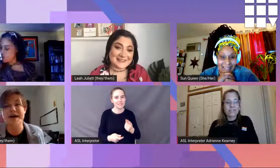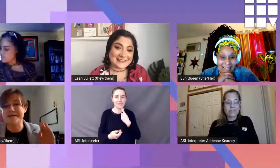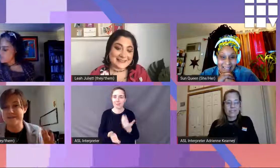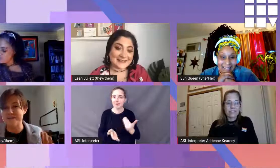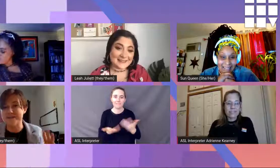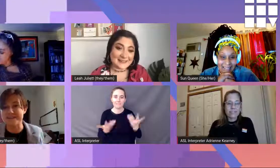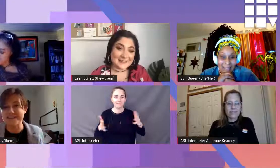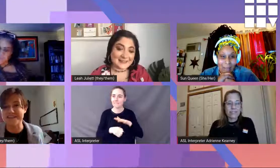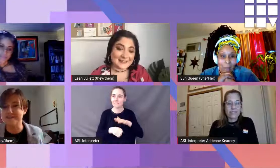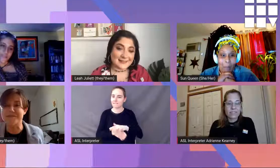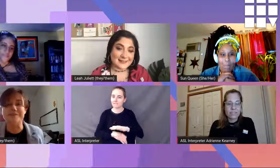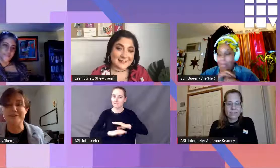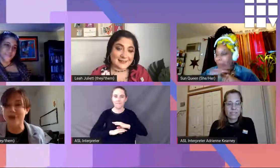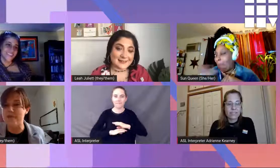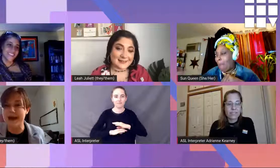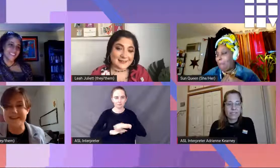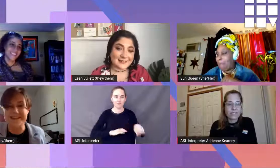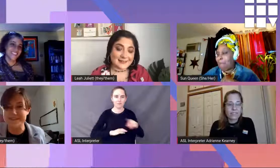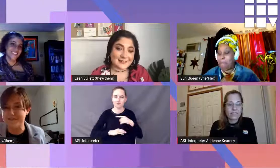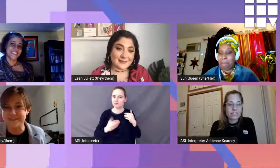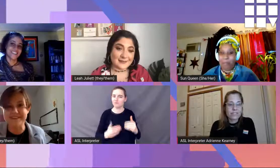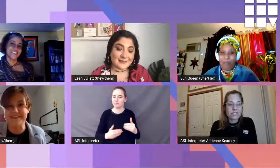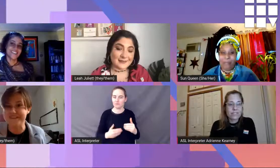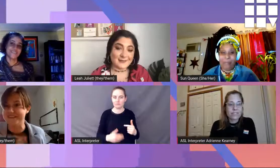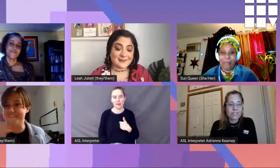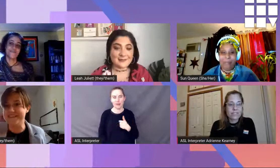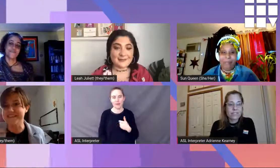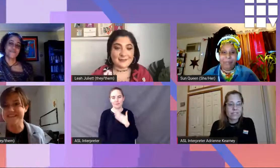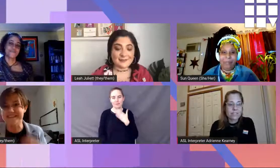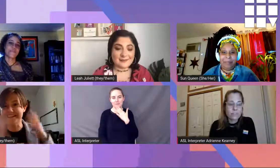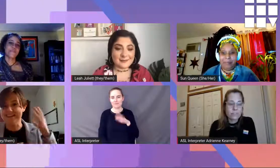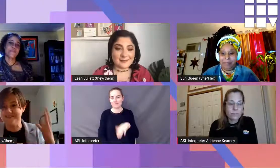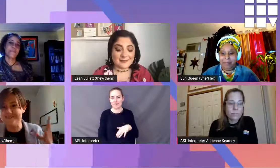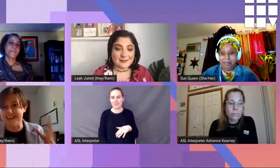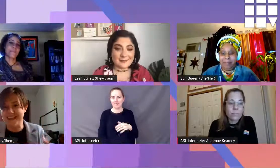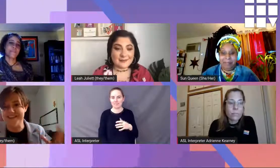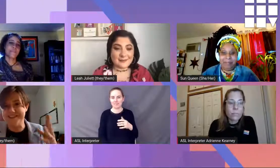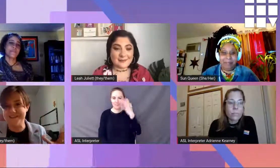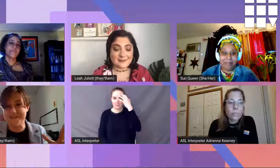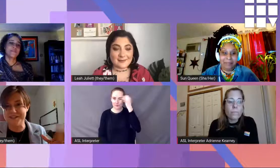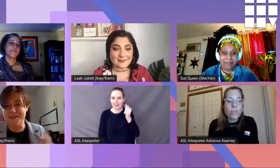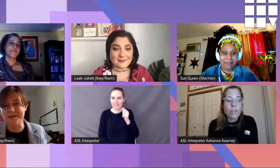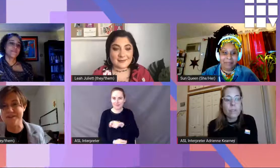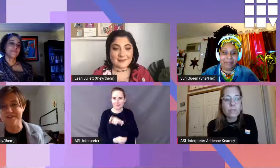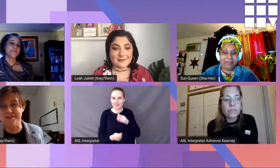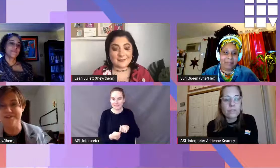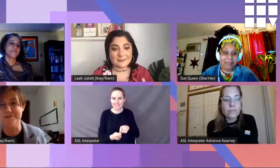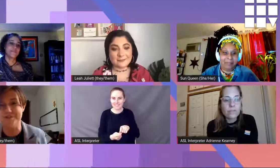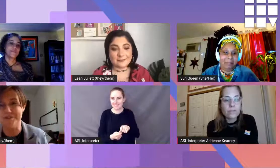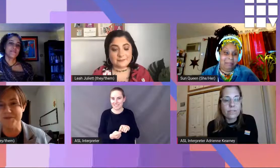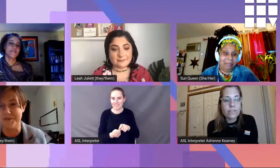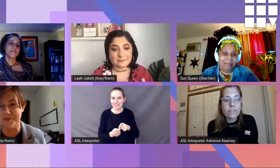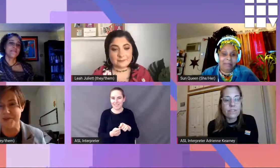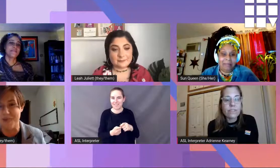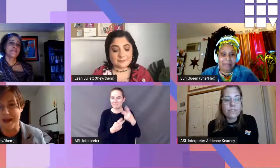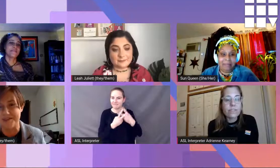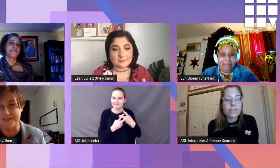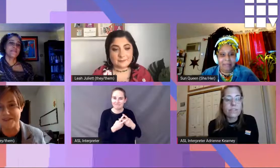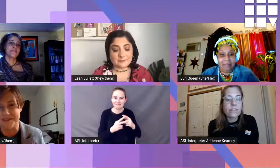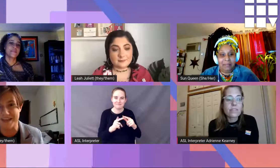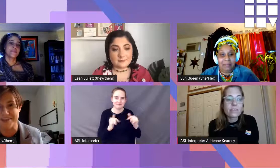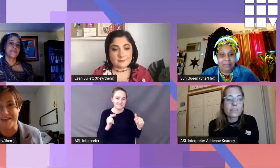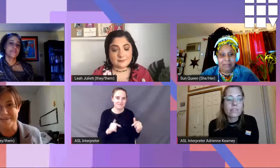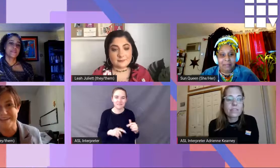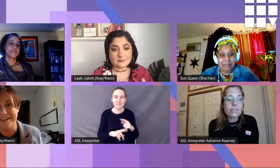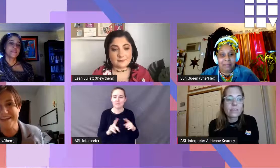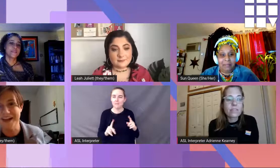I am bad at memorizing things, but you can go back in this video. It exists, static on their Facebook page and on our YouTube. So go back, find